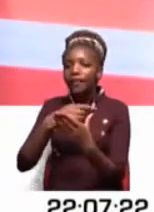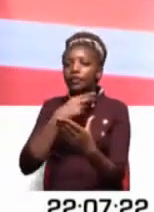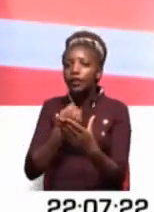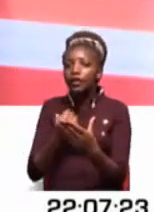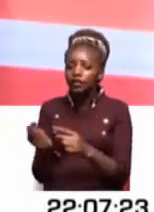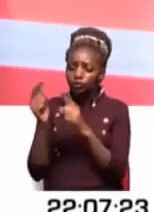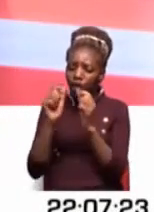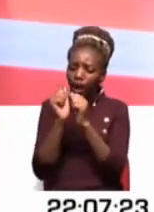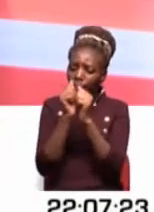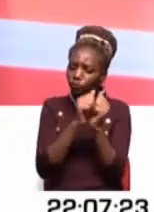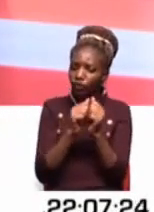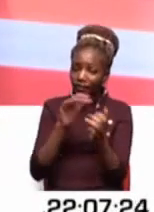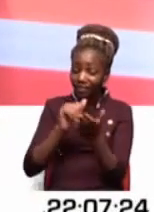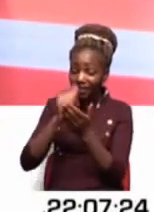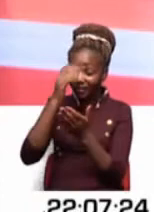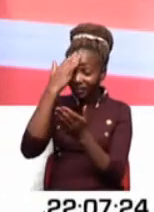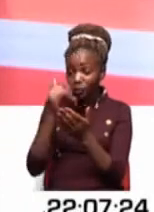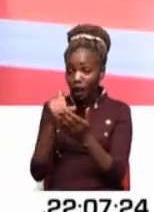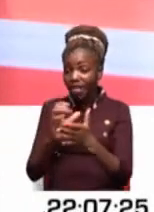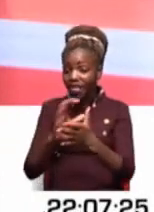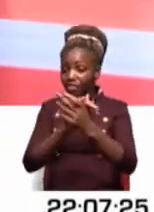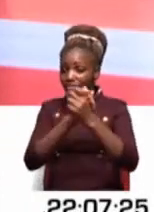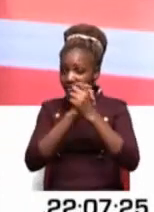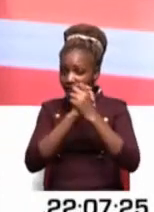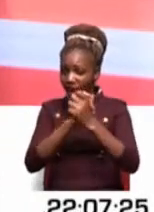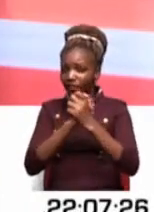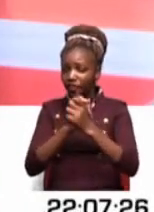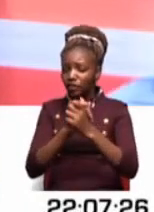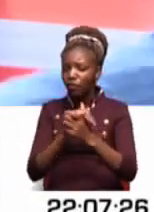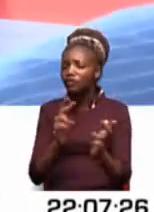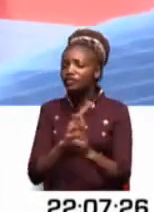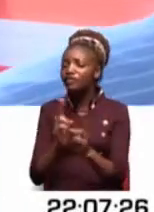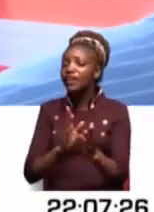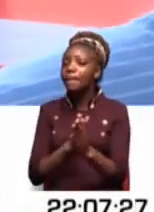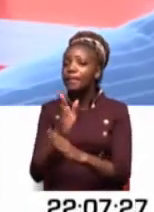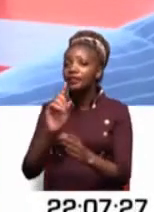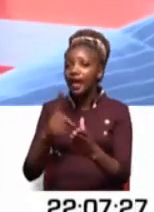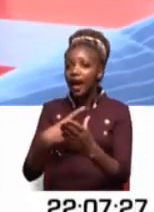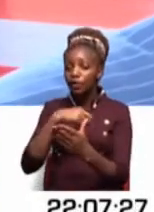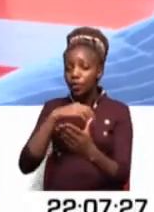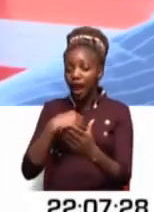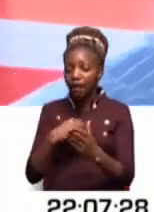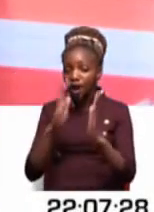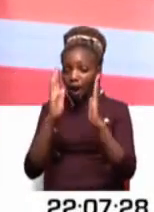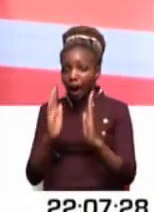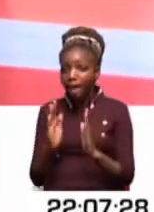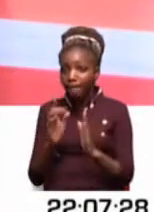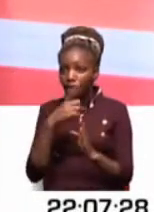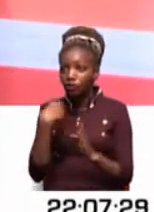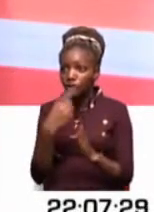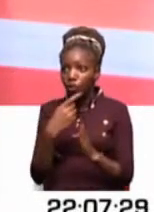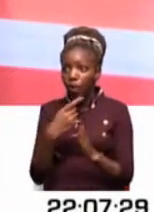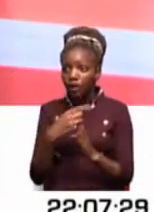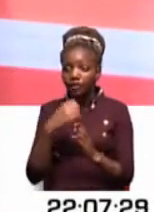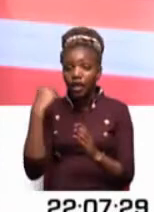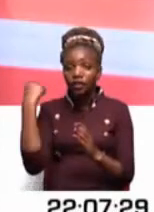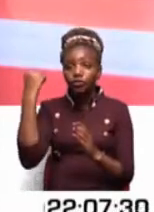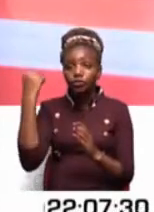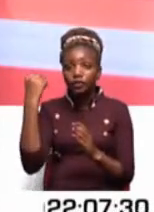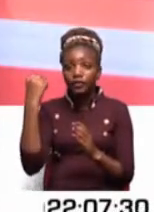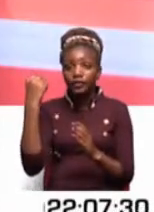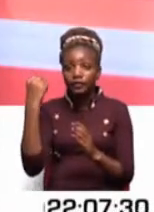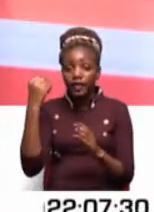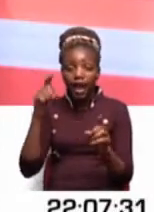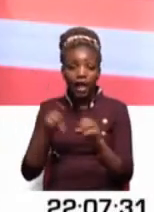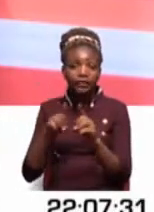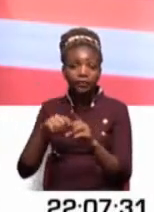that is why the shaking of hands was one major thing. We had a person who had been sworn in at Uhuru Park, mm-hmm. and another one who had been legally sworn in